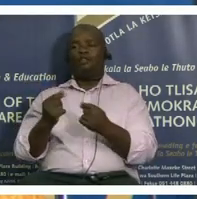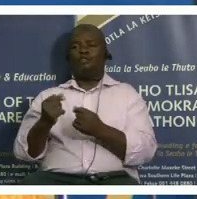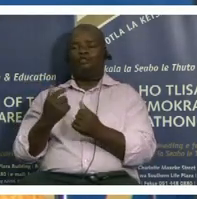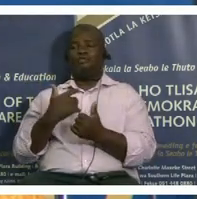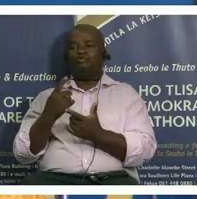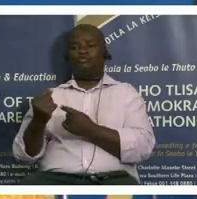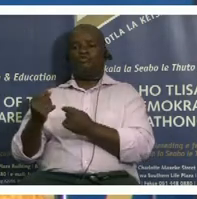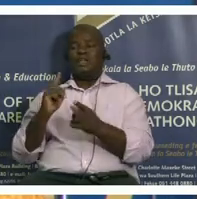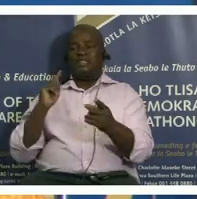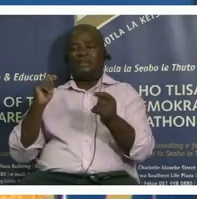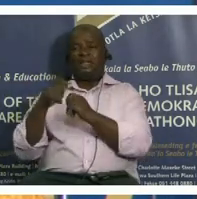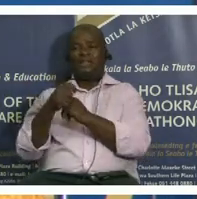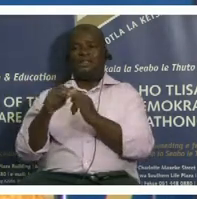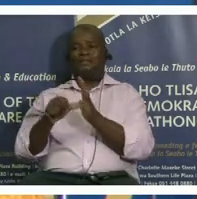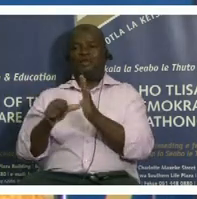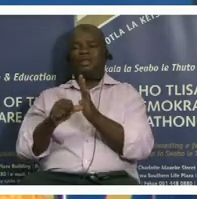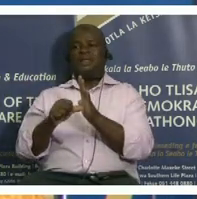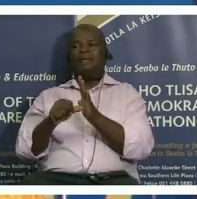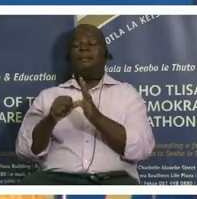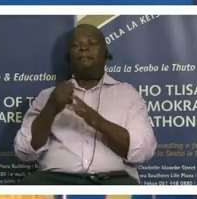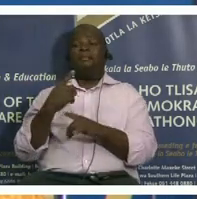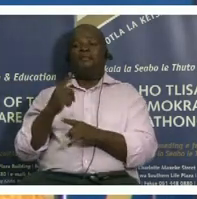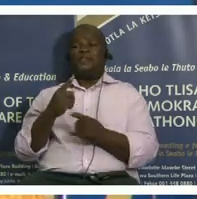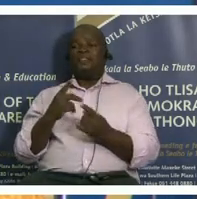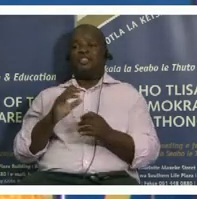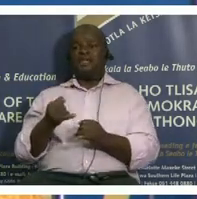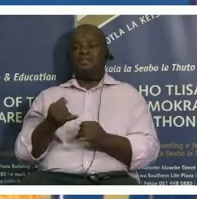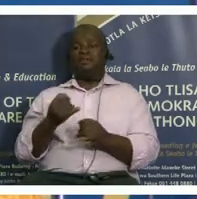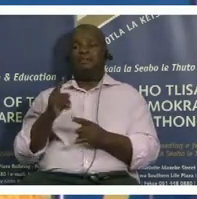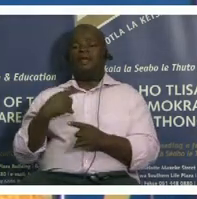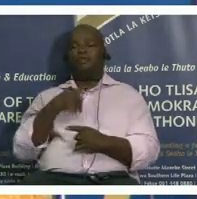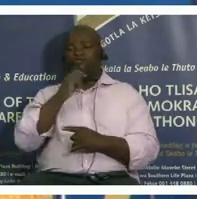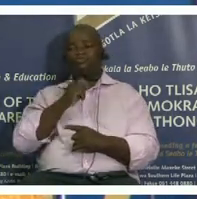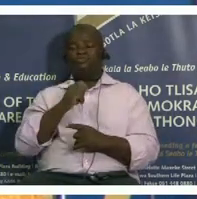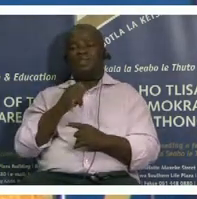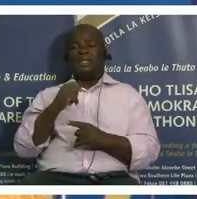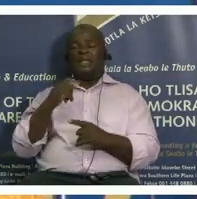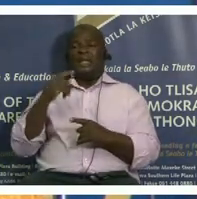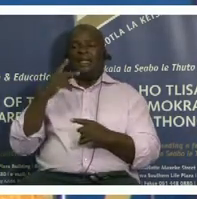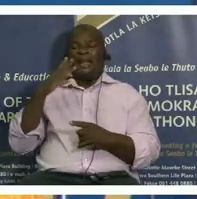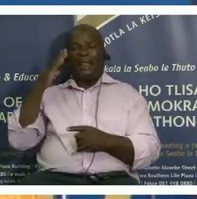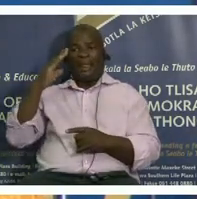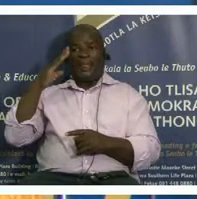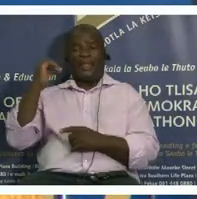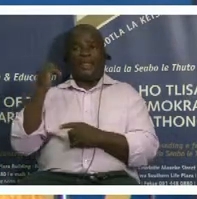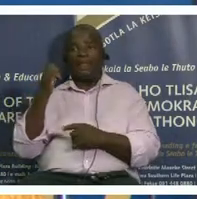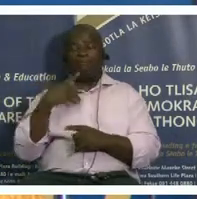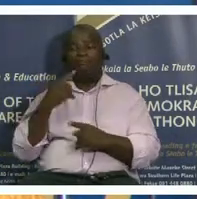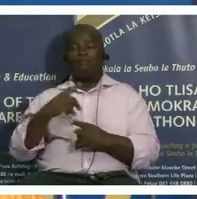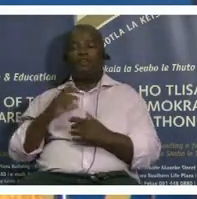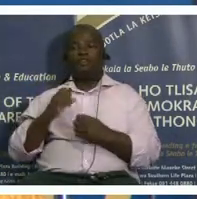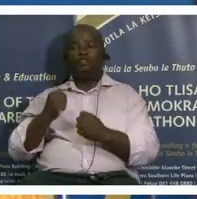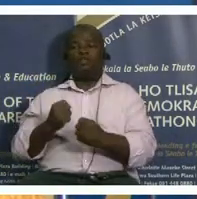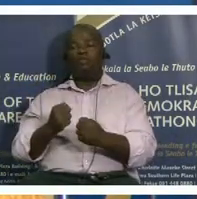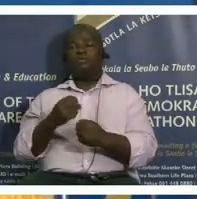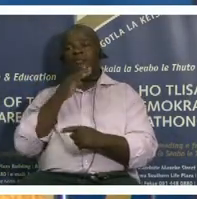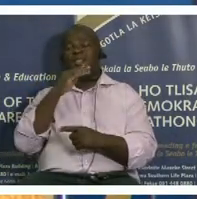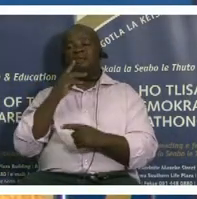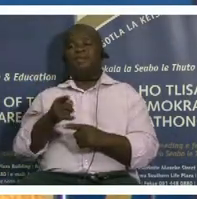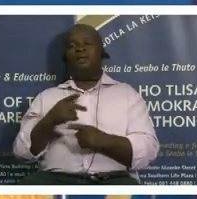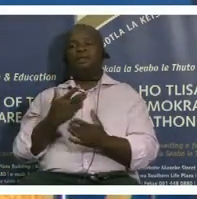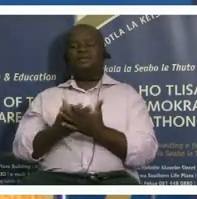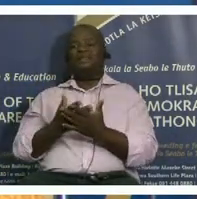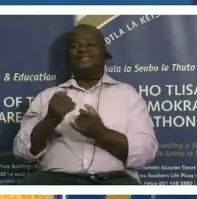fundamental change without a certain degree of madness. In this case, it comes from nonconformity,